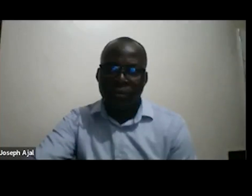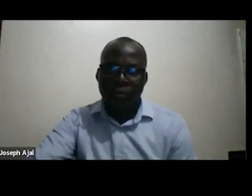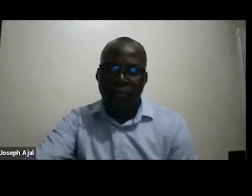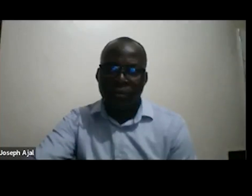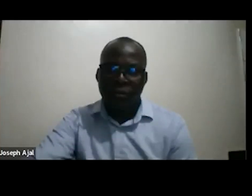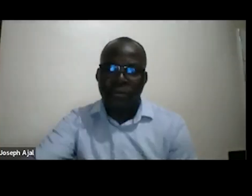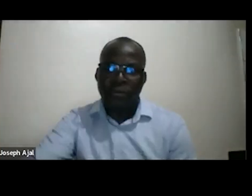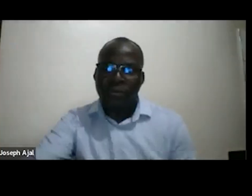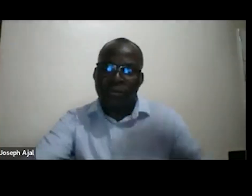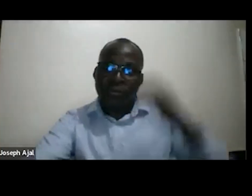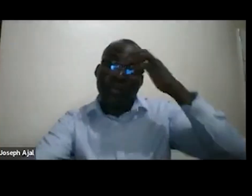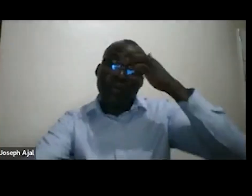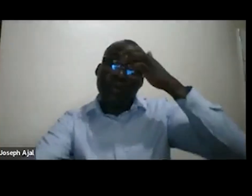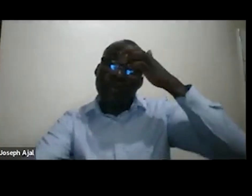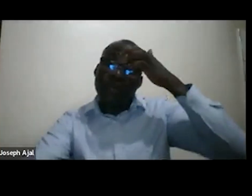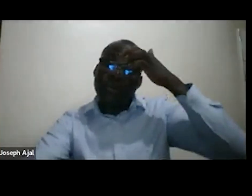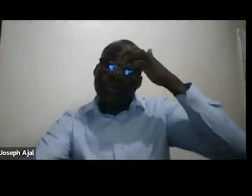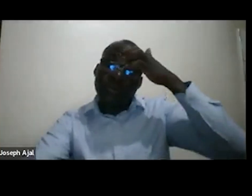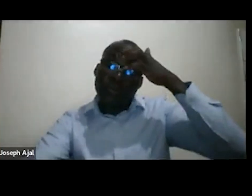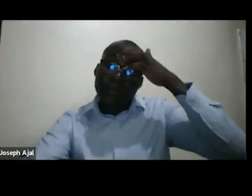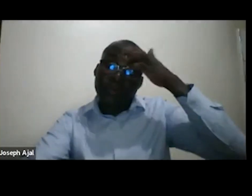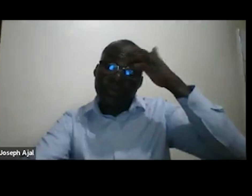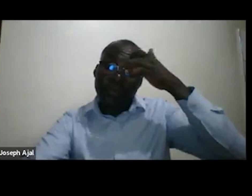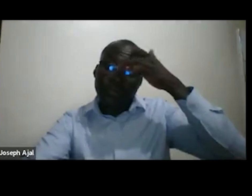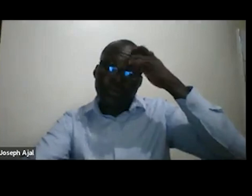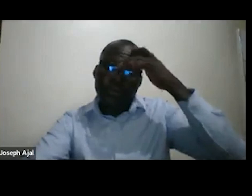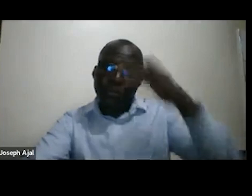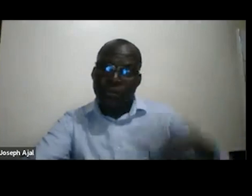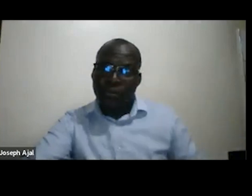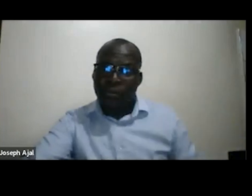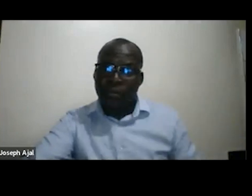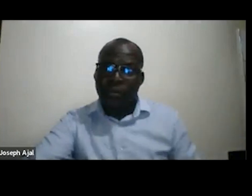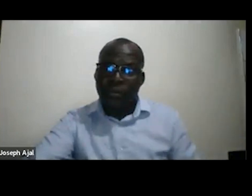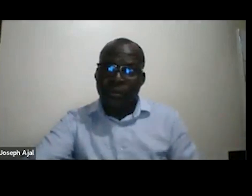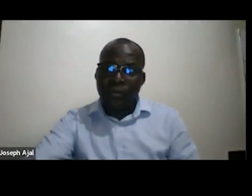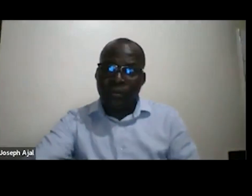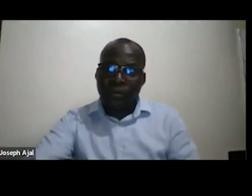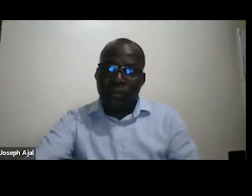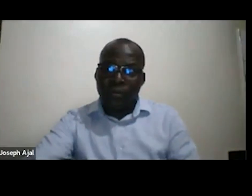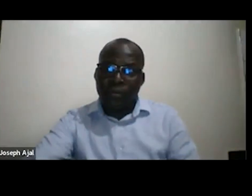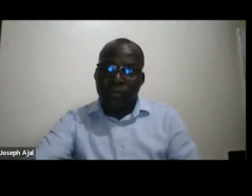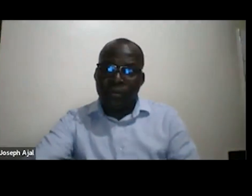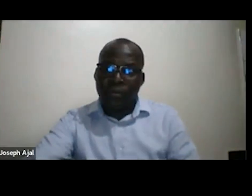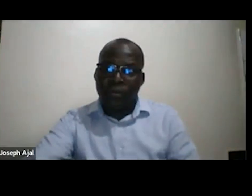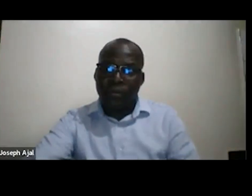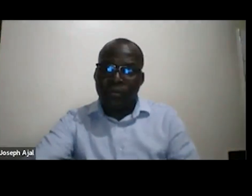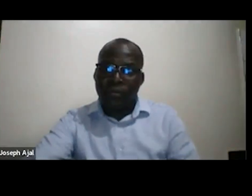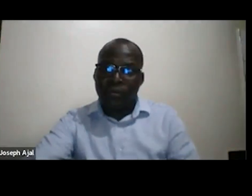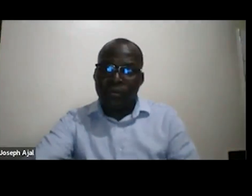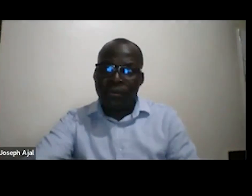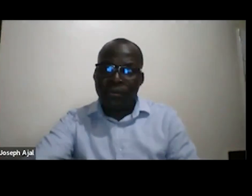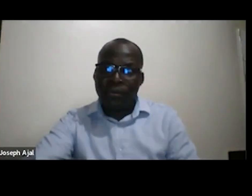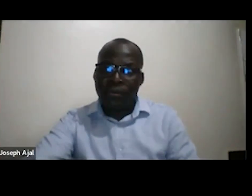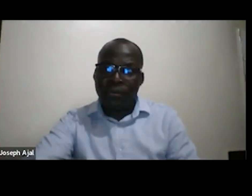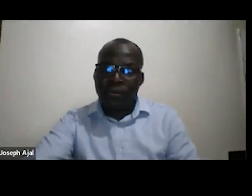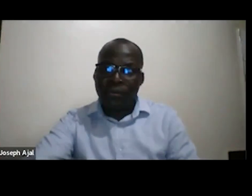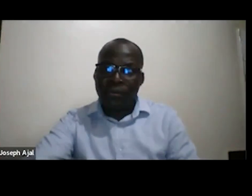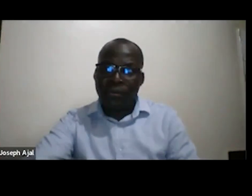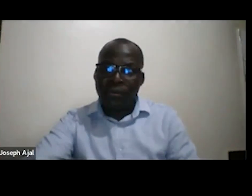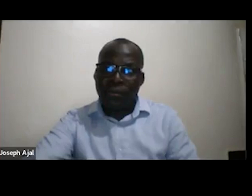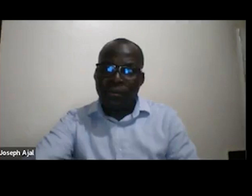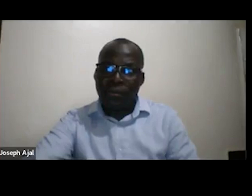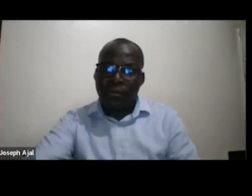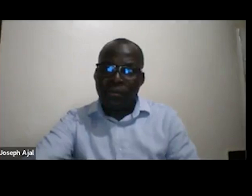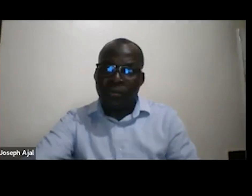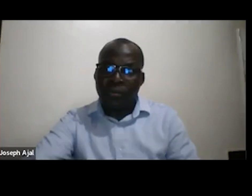and health, trustee of retirement benefit schemes, social responsibility, etc. That is a comment which